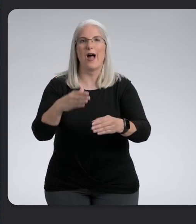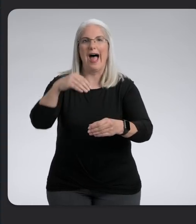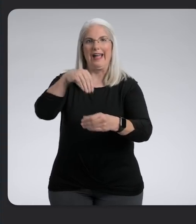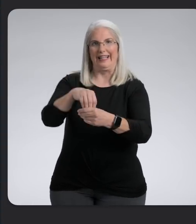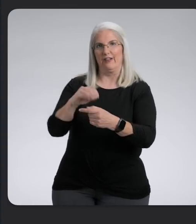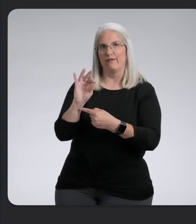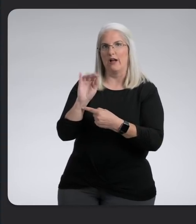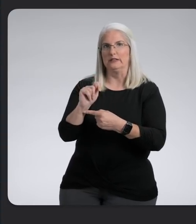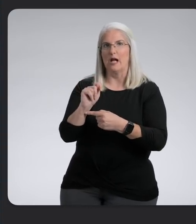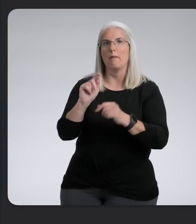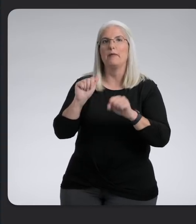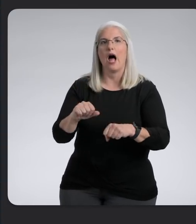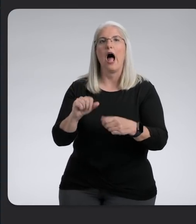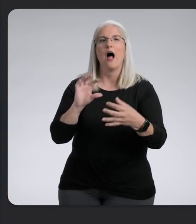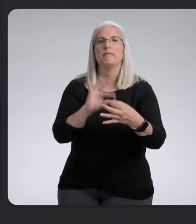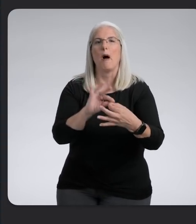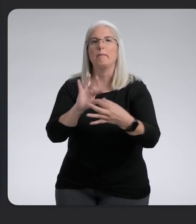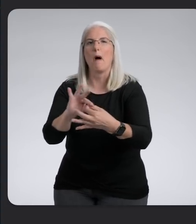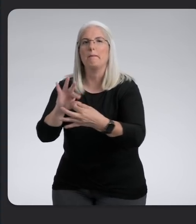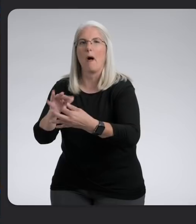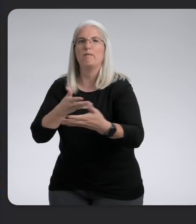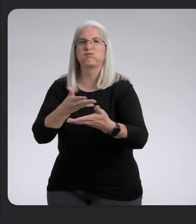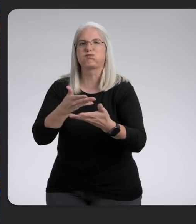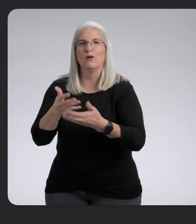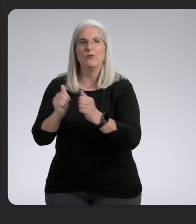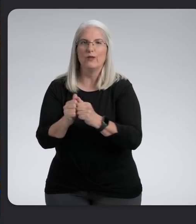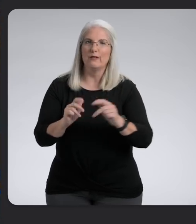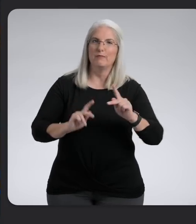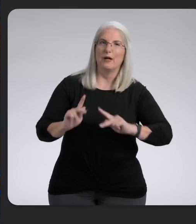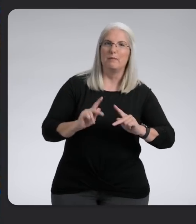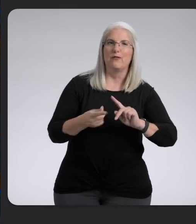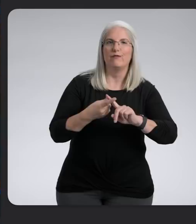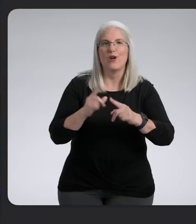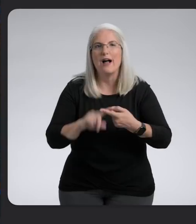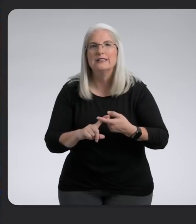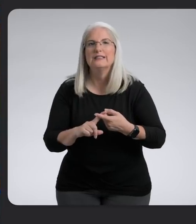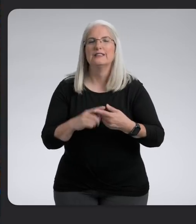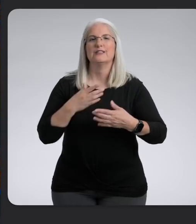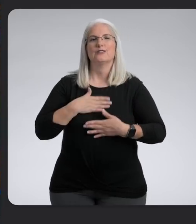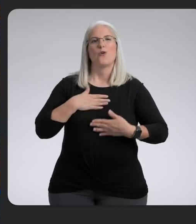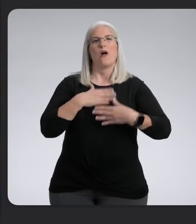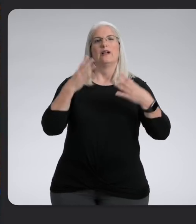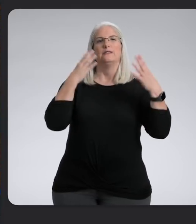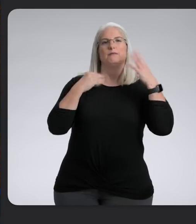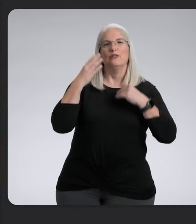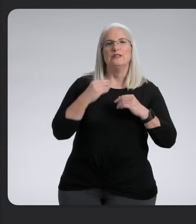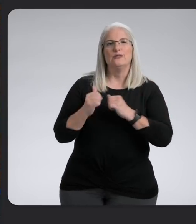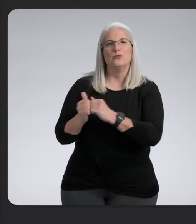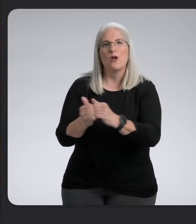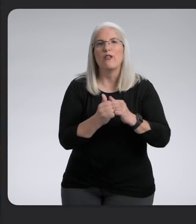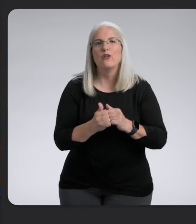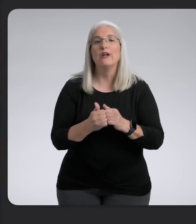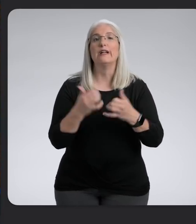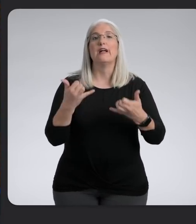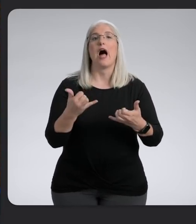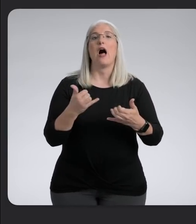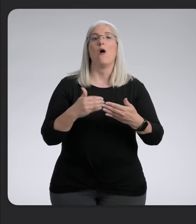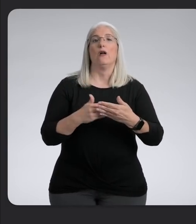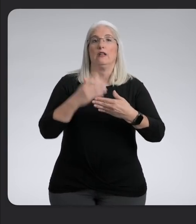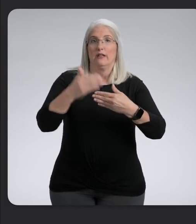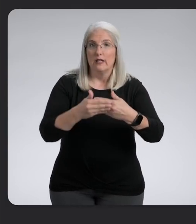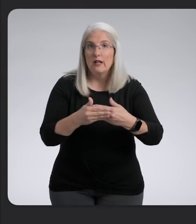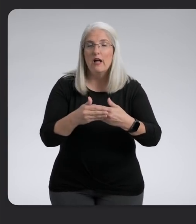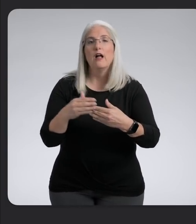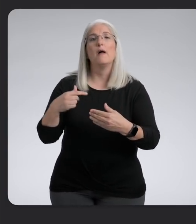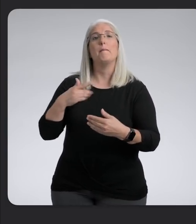share experiences with the people you love. Next, when it comes to staying connected throughout the day, our go-to